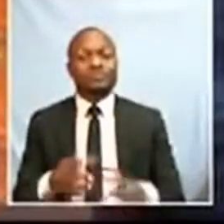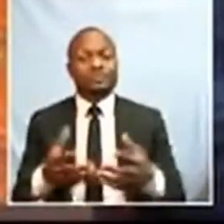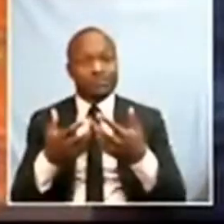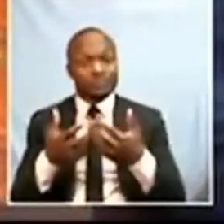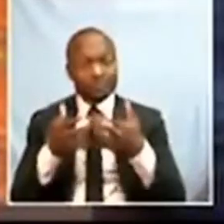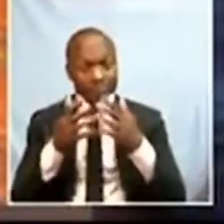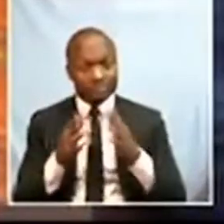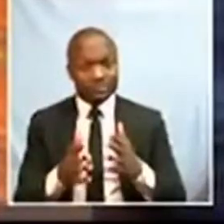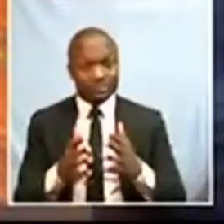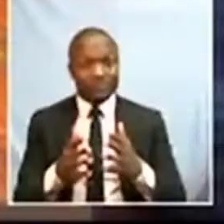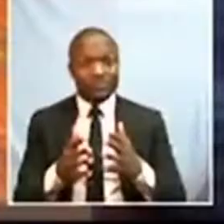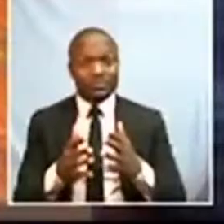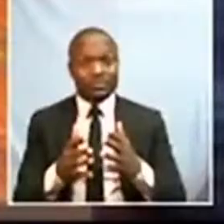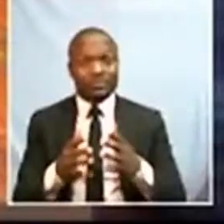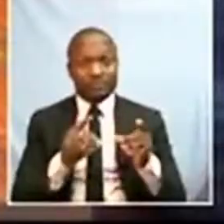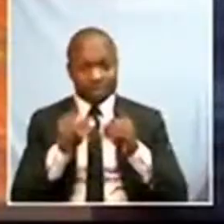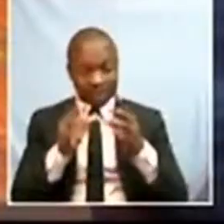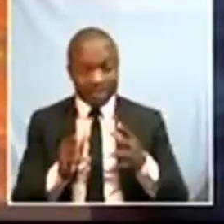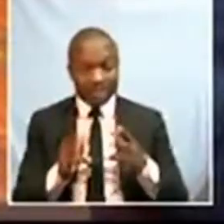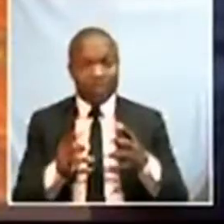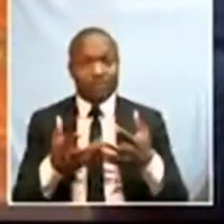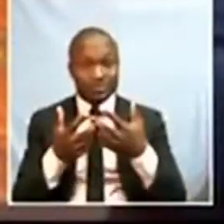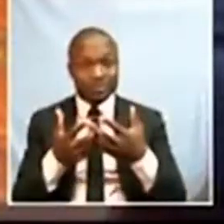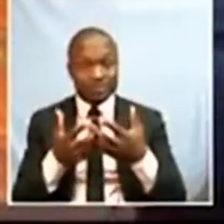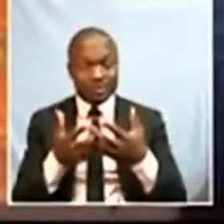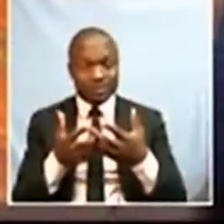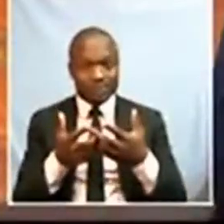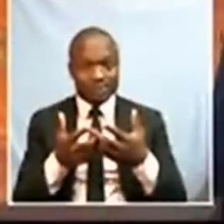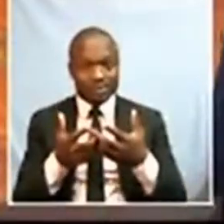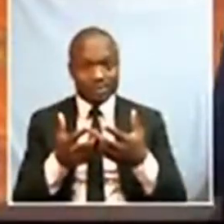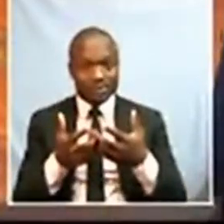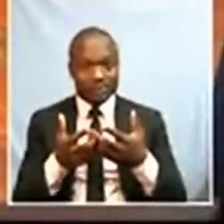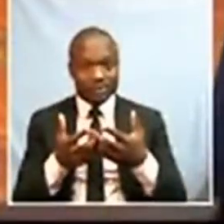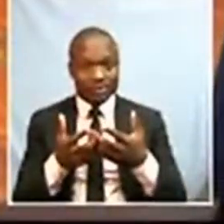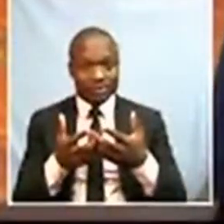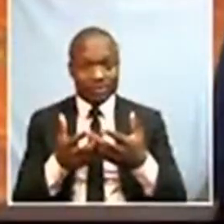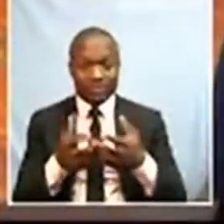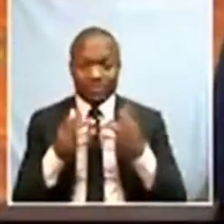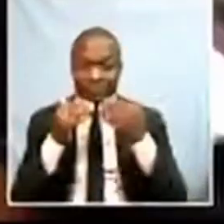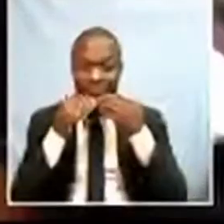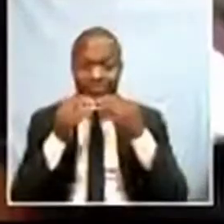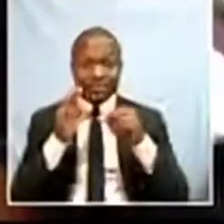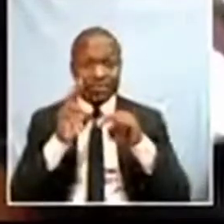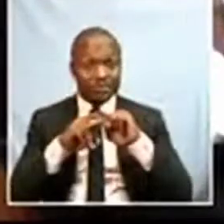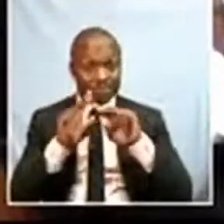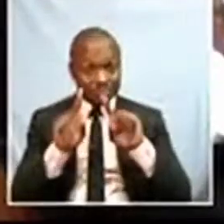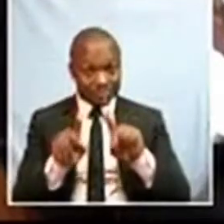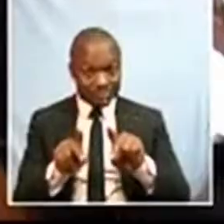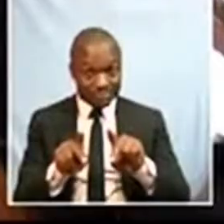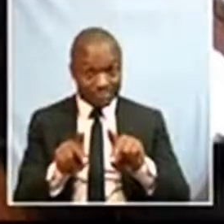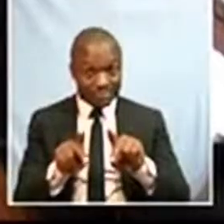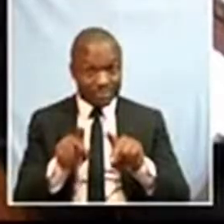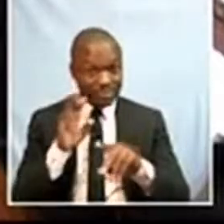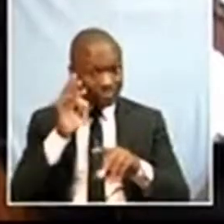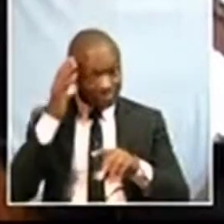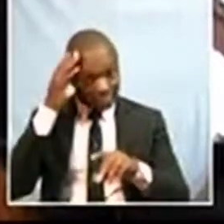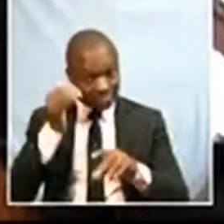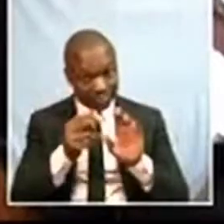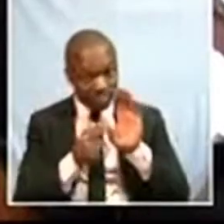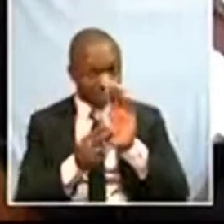Engineer The current director engineering. Engineer Kabwe. No, thank you so much, Chair. The reason why it's